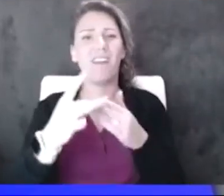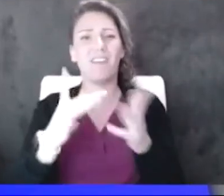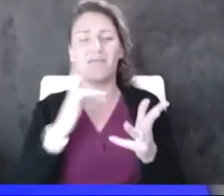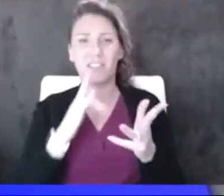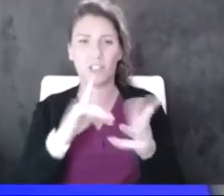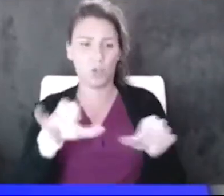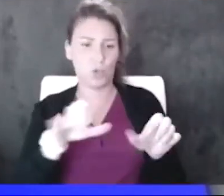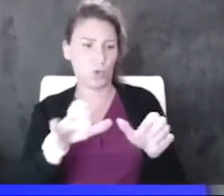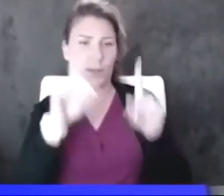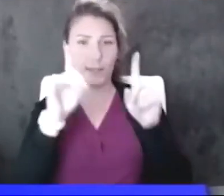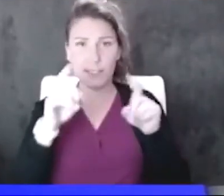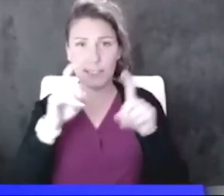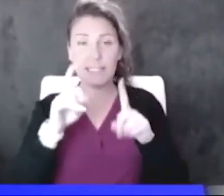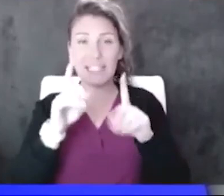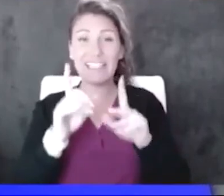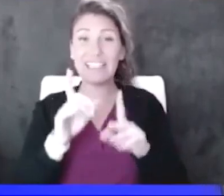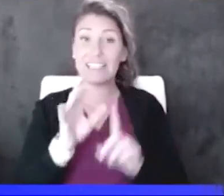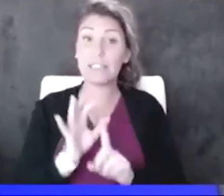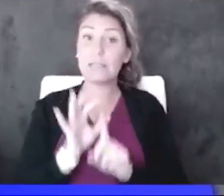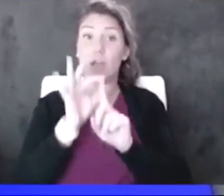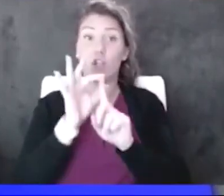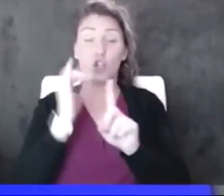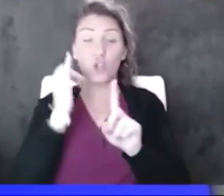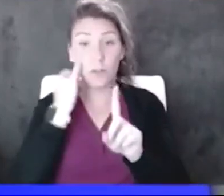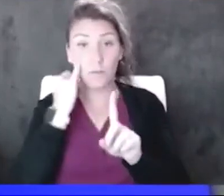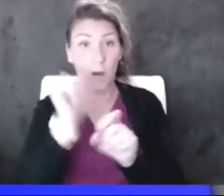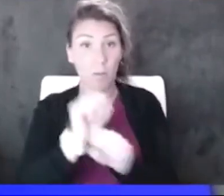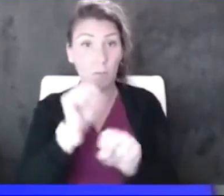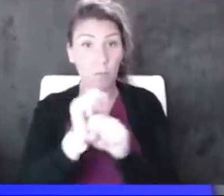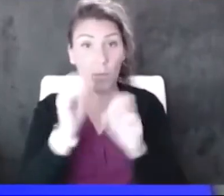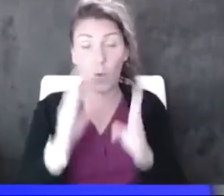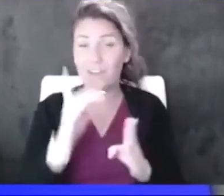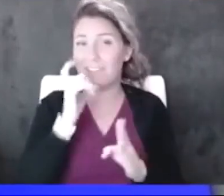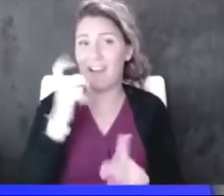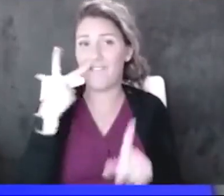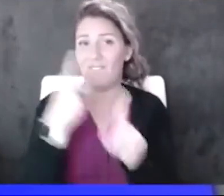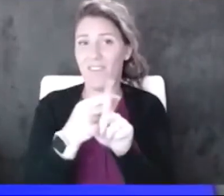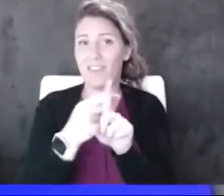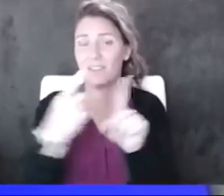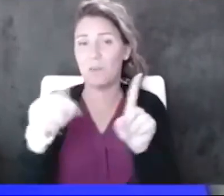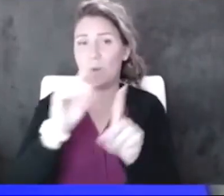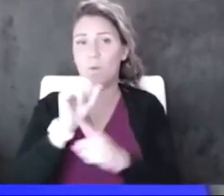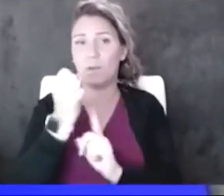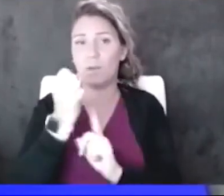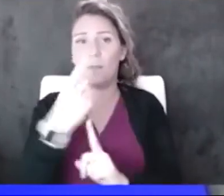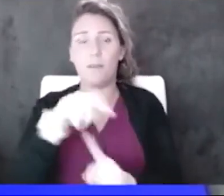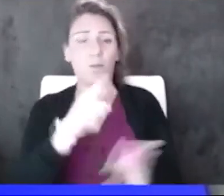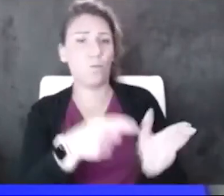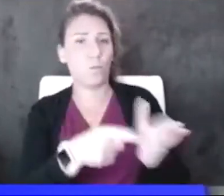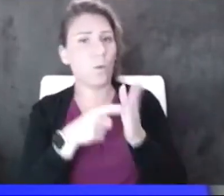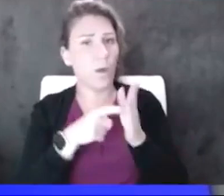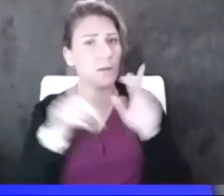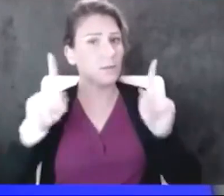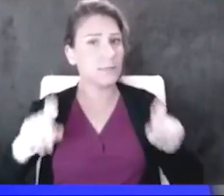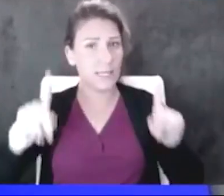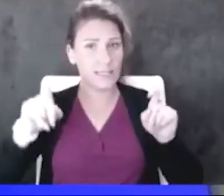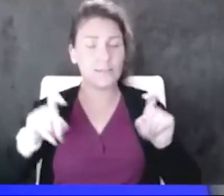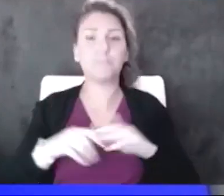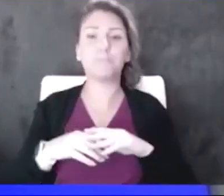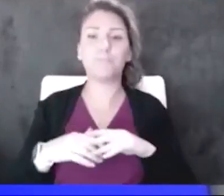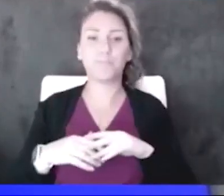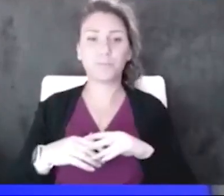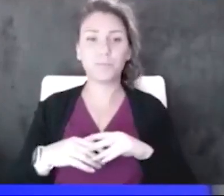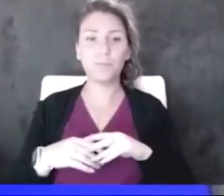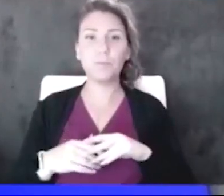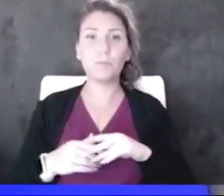for if employees haven't been vaccinated in those settings, that requiring those tests. So again, just another mechanism